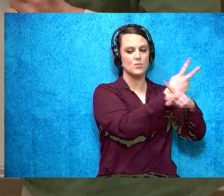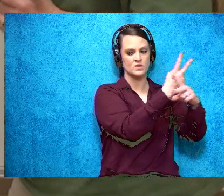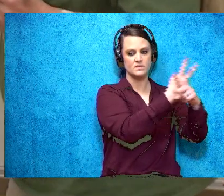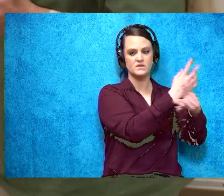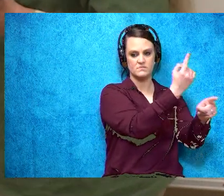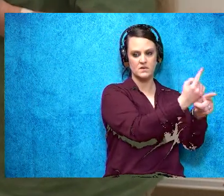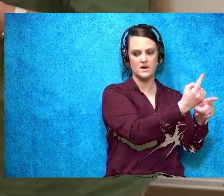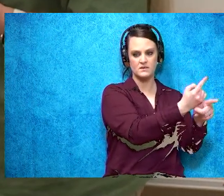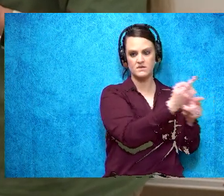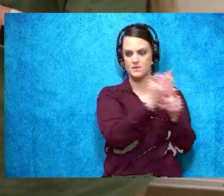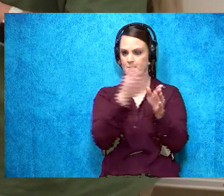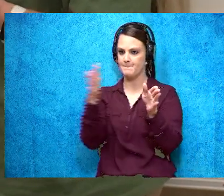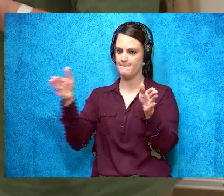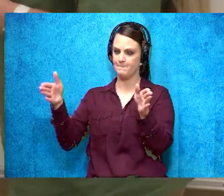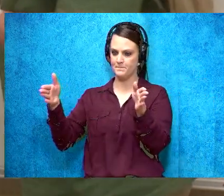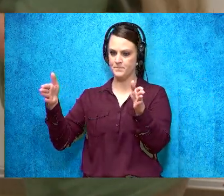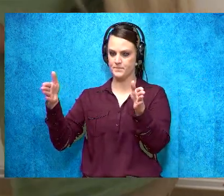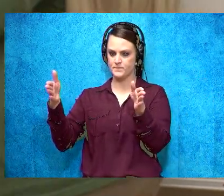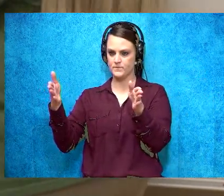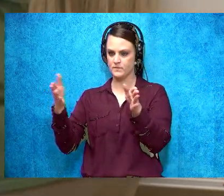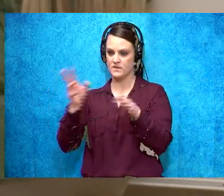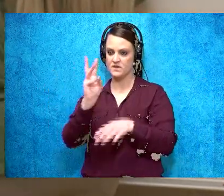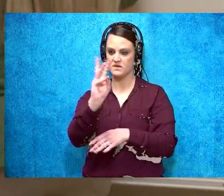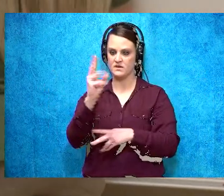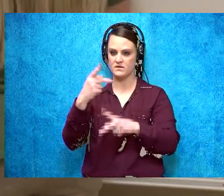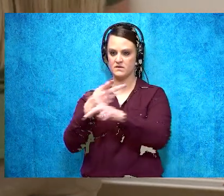next. 6 times 8,